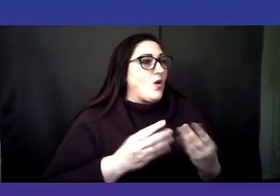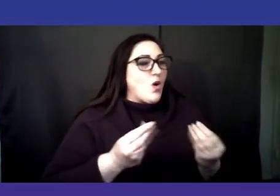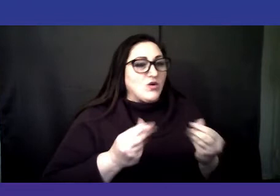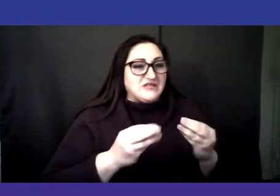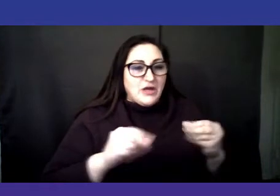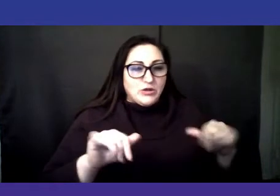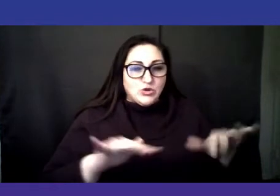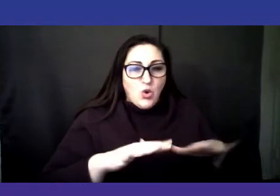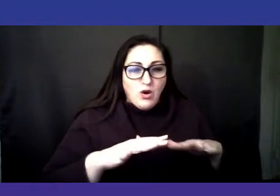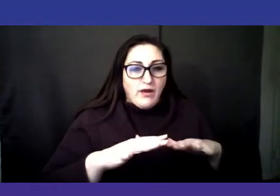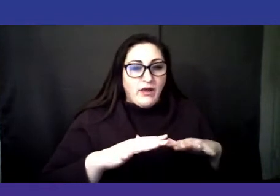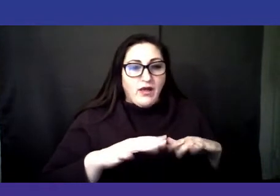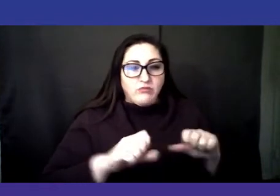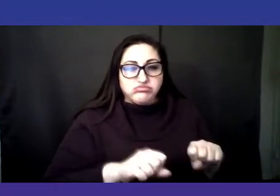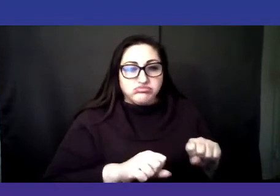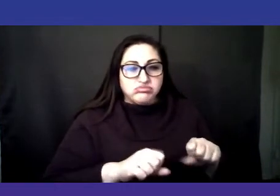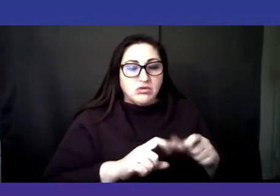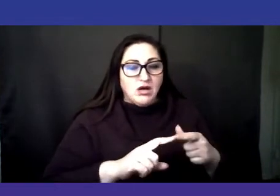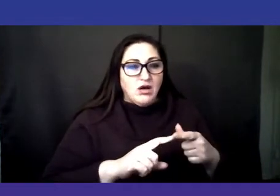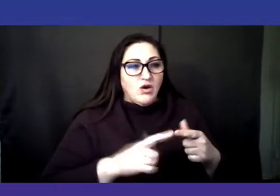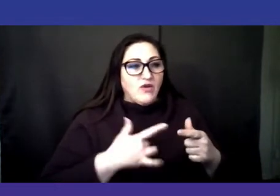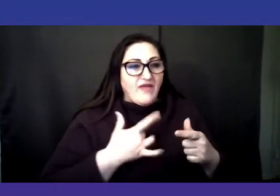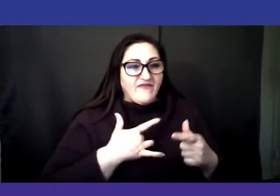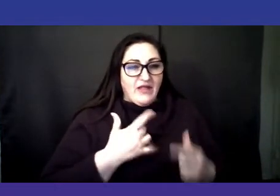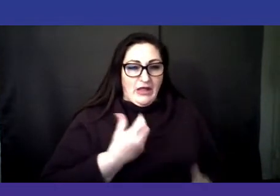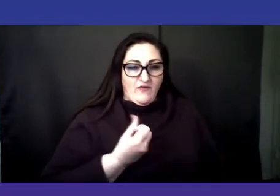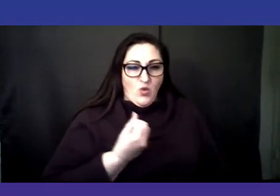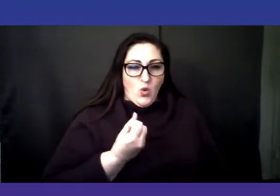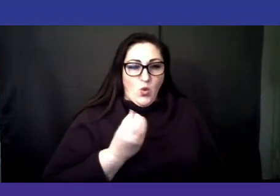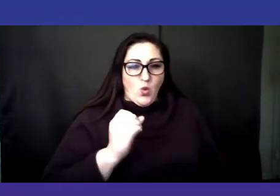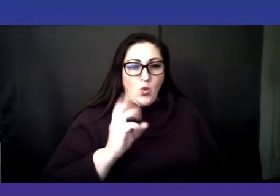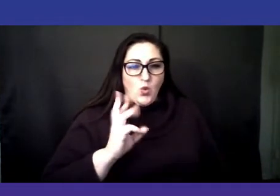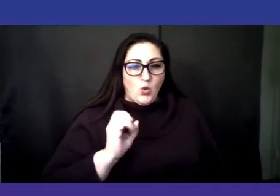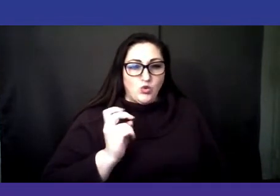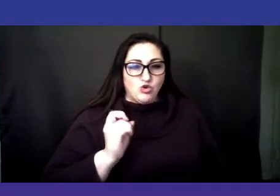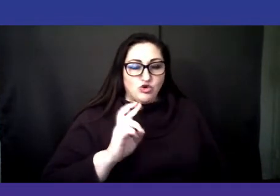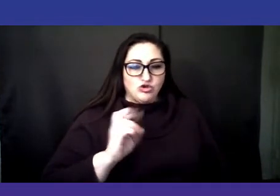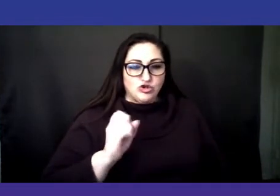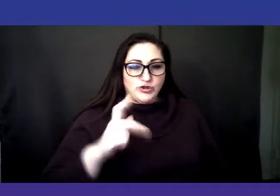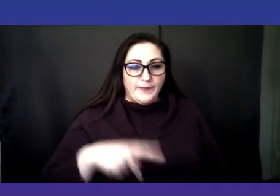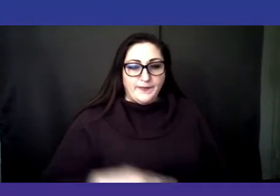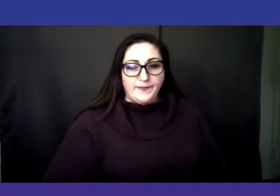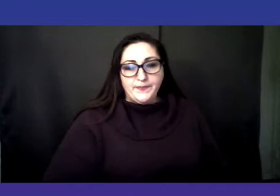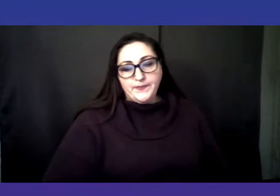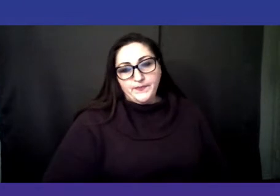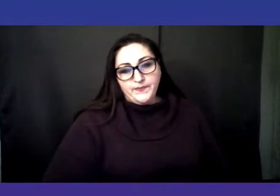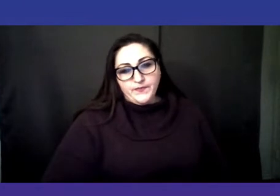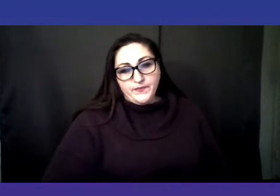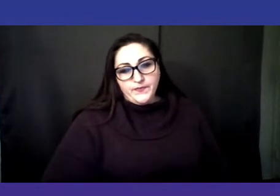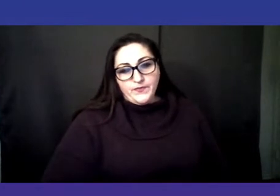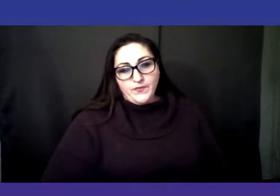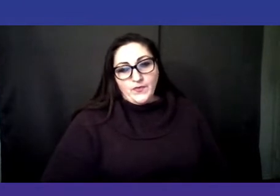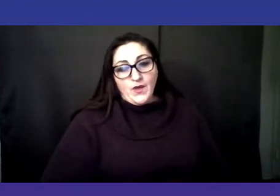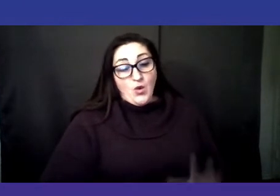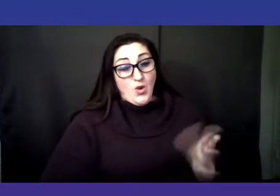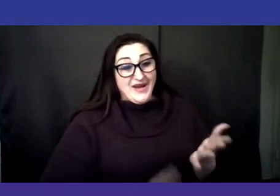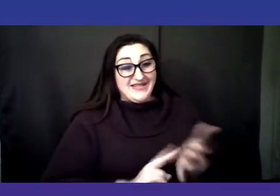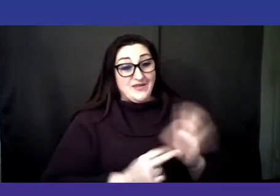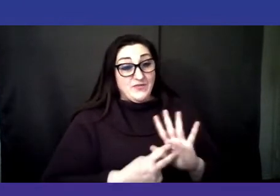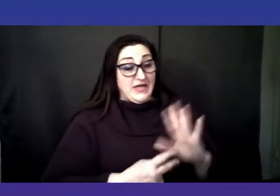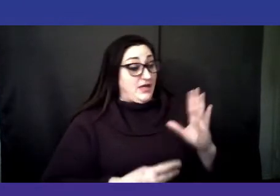territoriality or ownership. And what it means to inherit a history out of